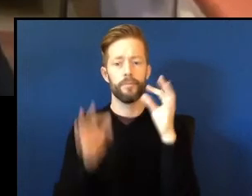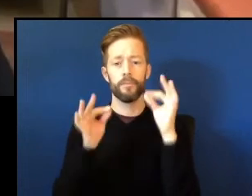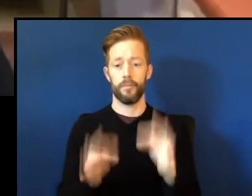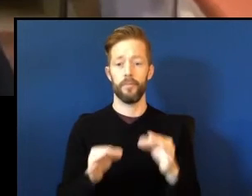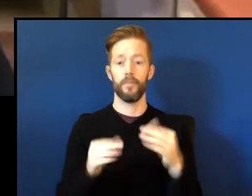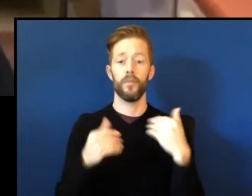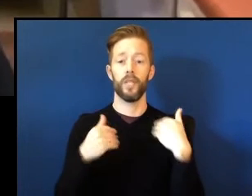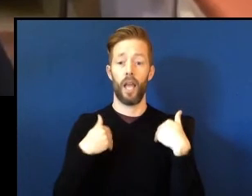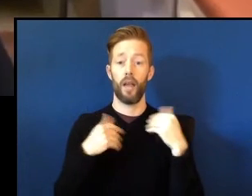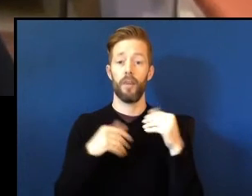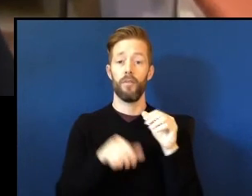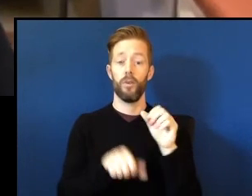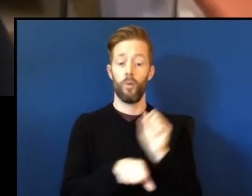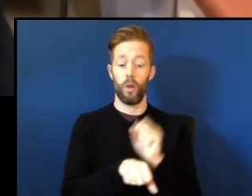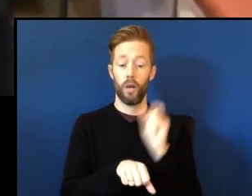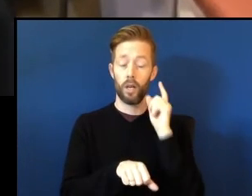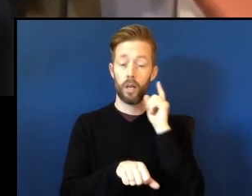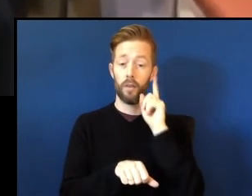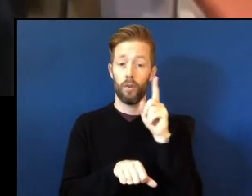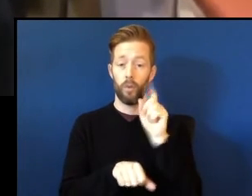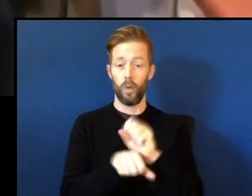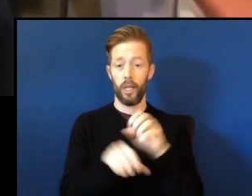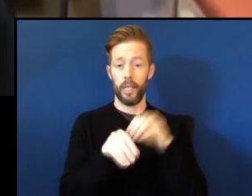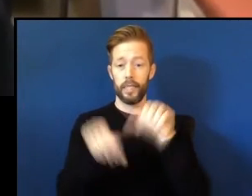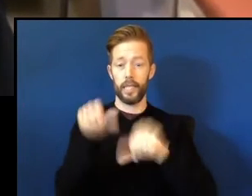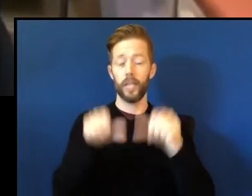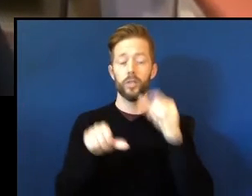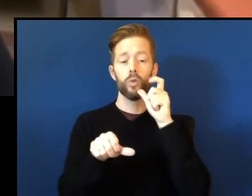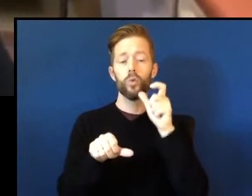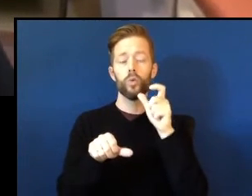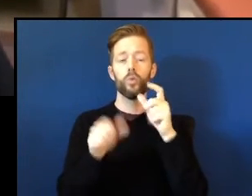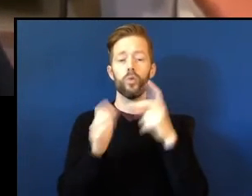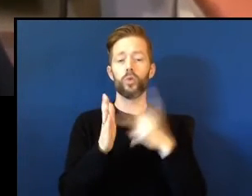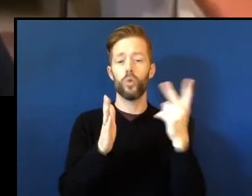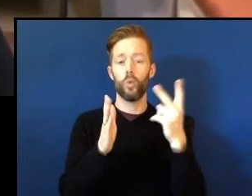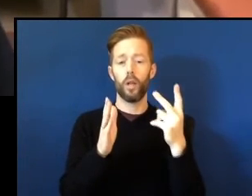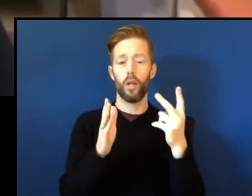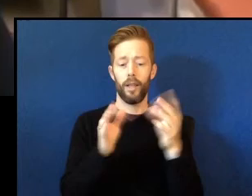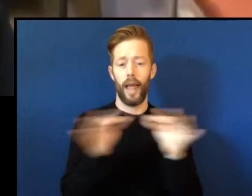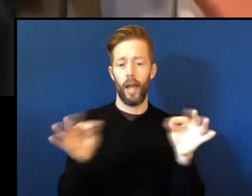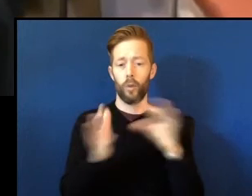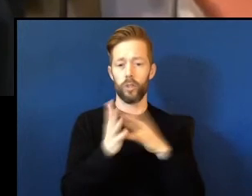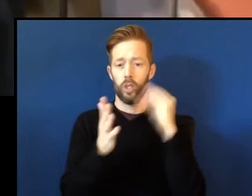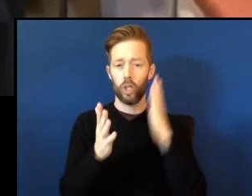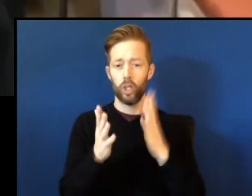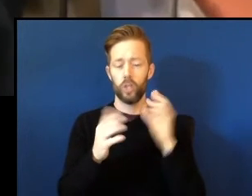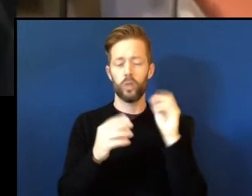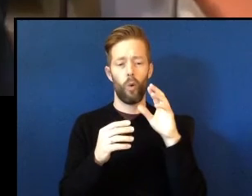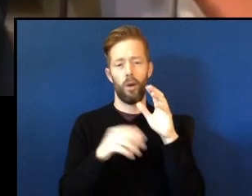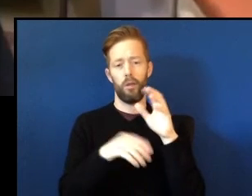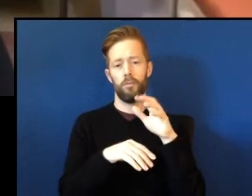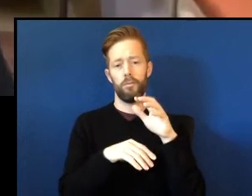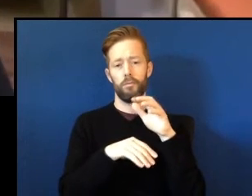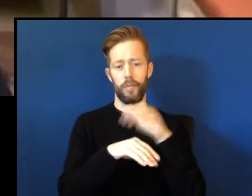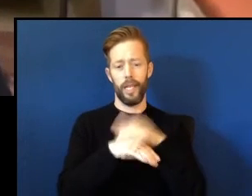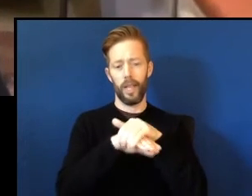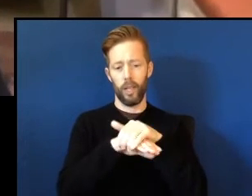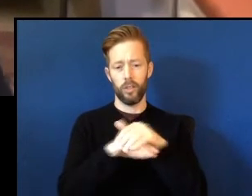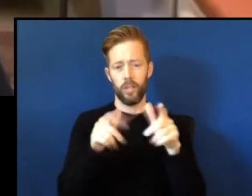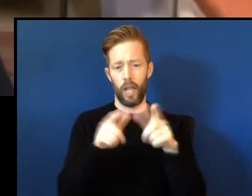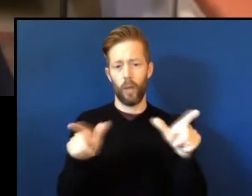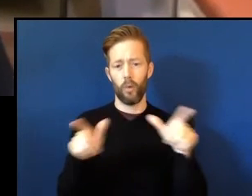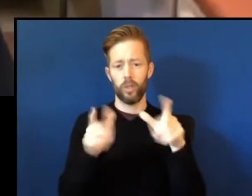for working in science with children who are dual language learners or English language learners. I think there was a presentation a couple days